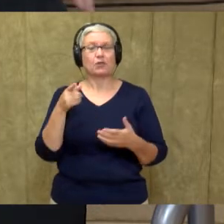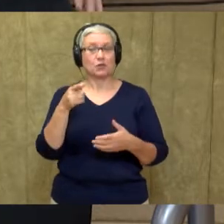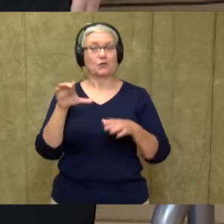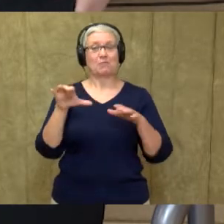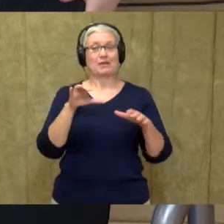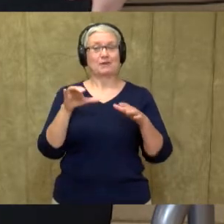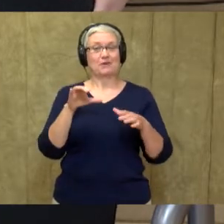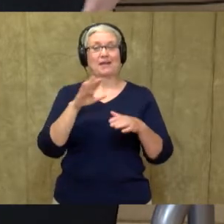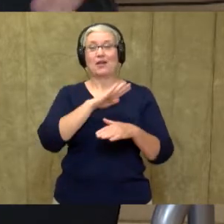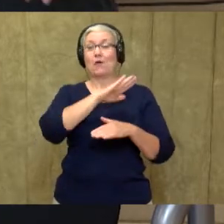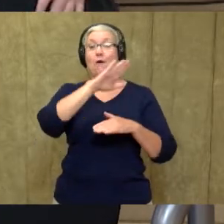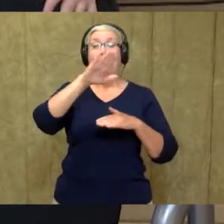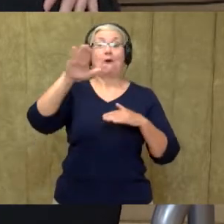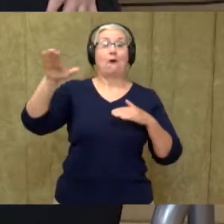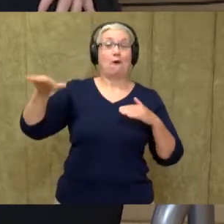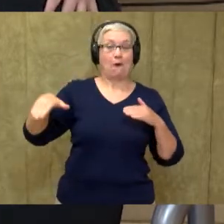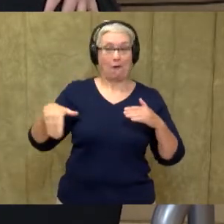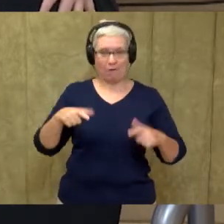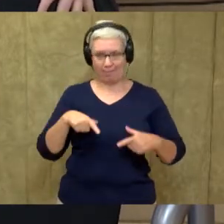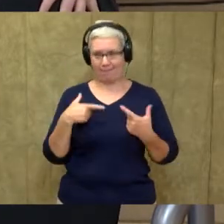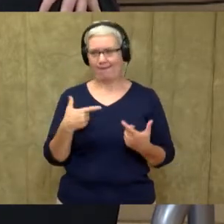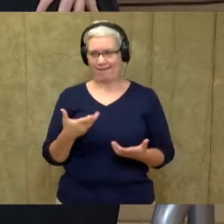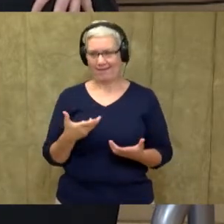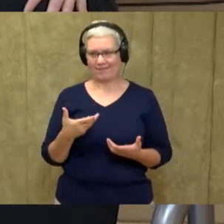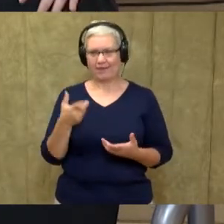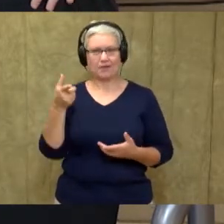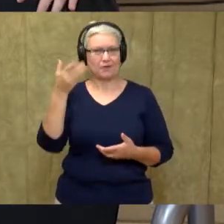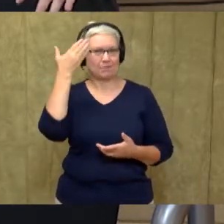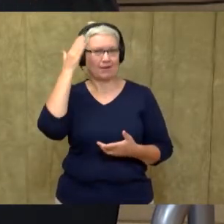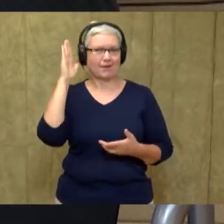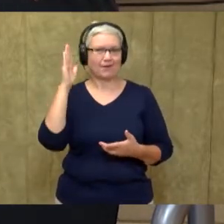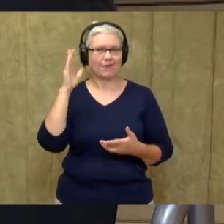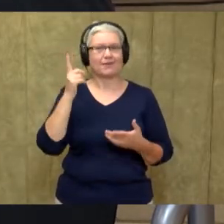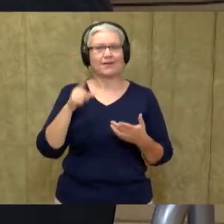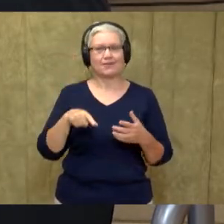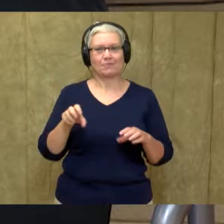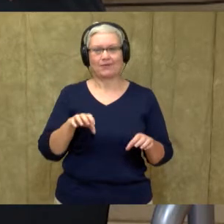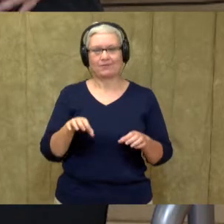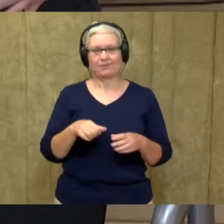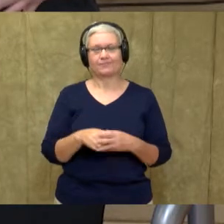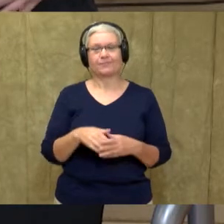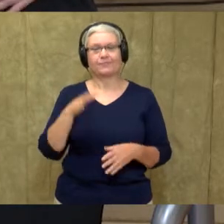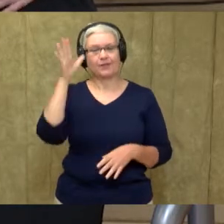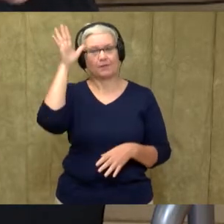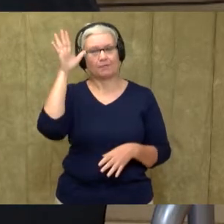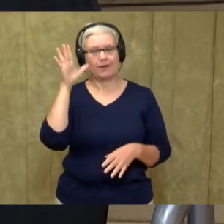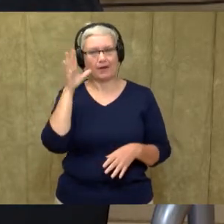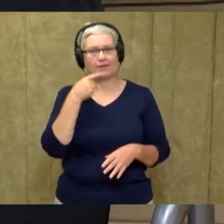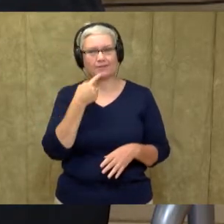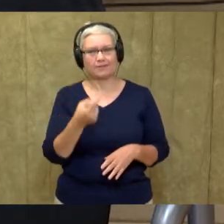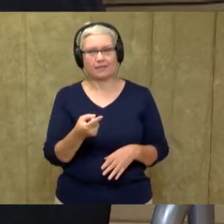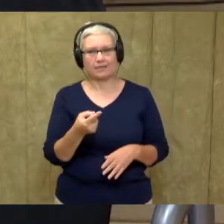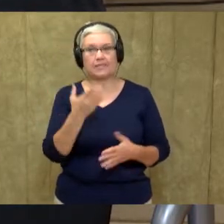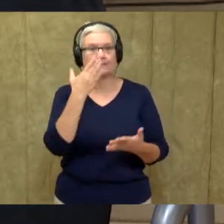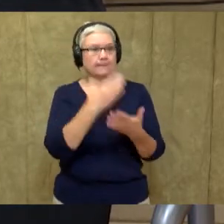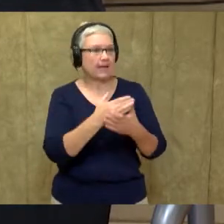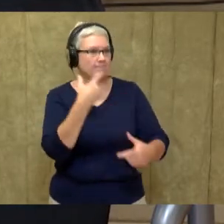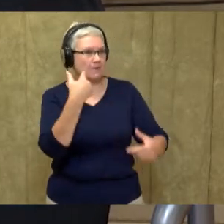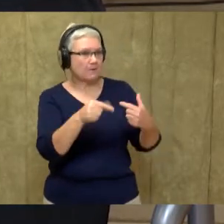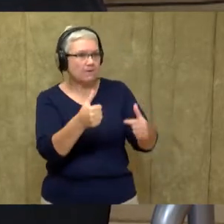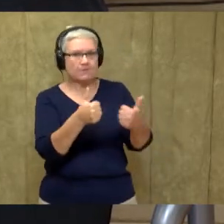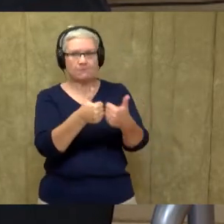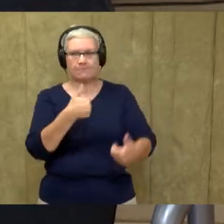your entire life and you may not know that. And in fact, I'm sure you've heard your parents say before, stop arguing with